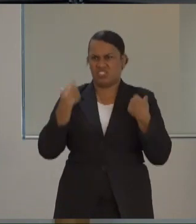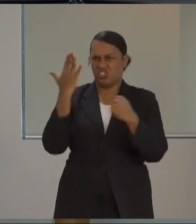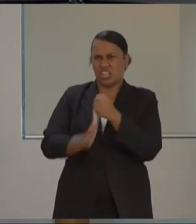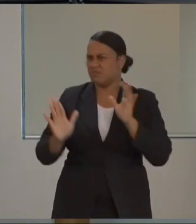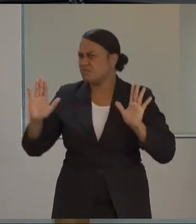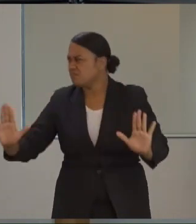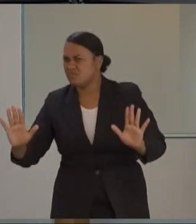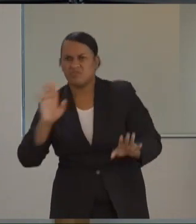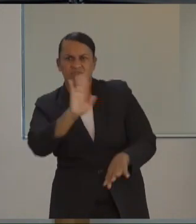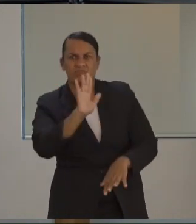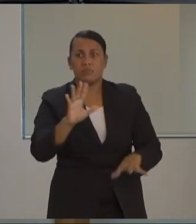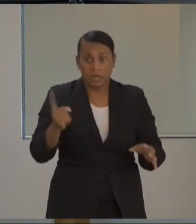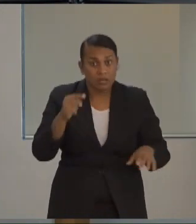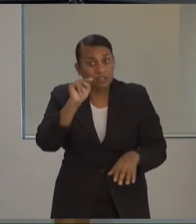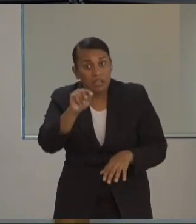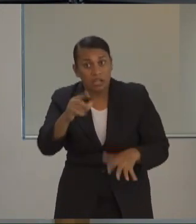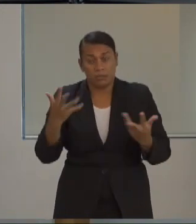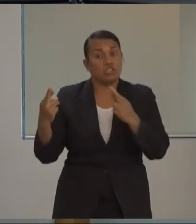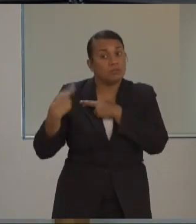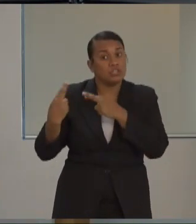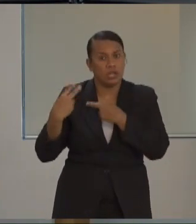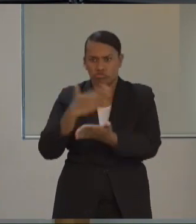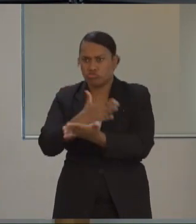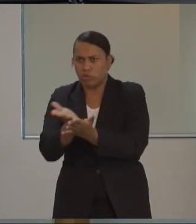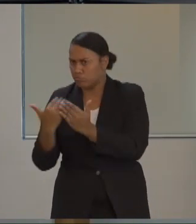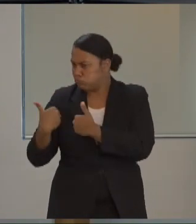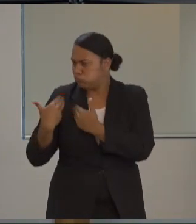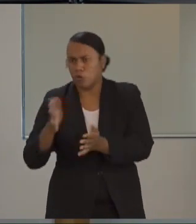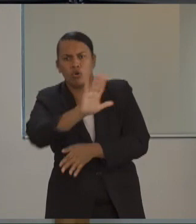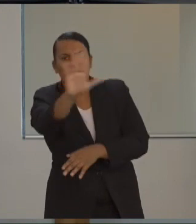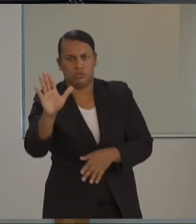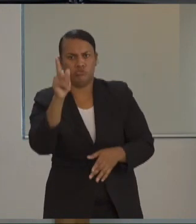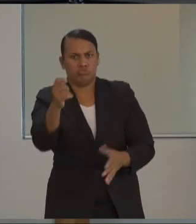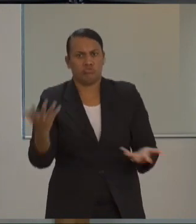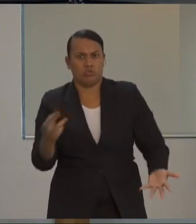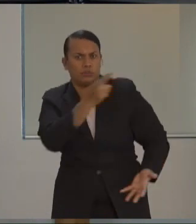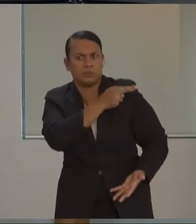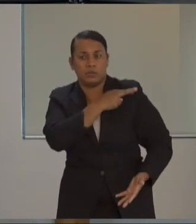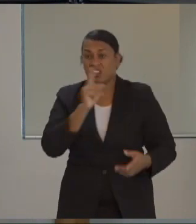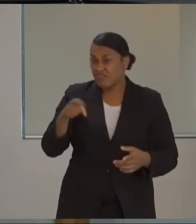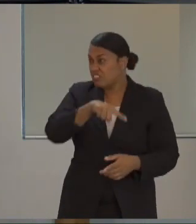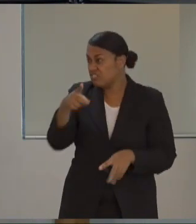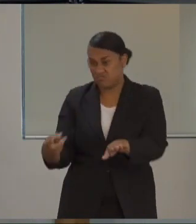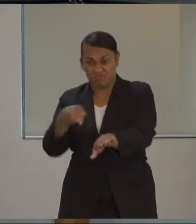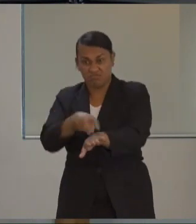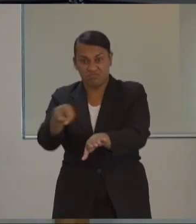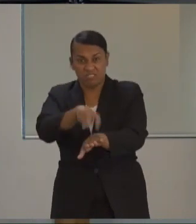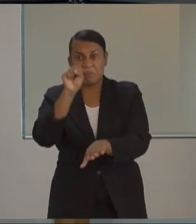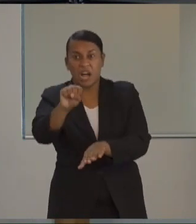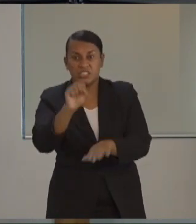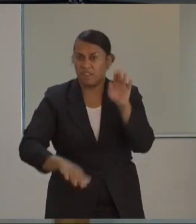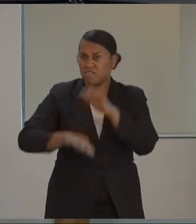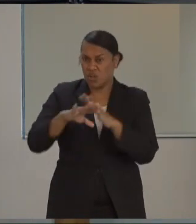That responsibility, we share all that responsibility. If you get into a bus and it's full, and you know you